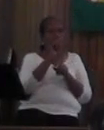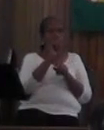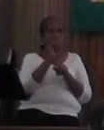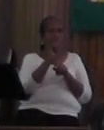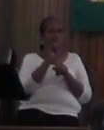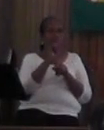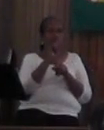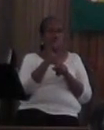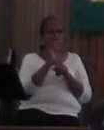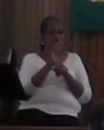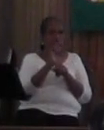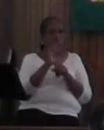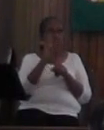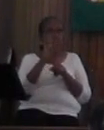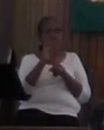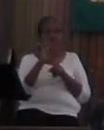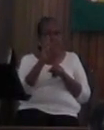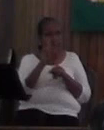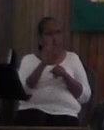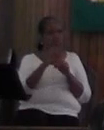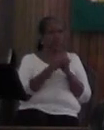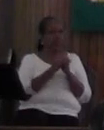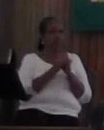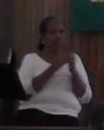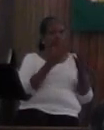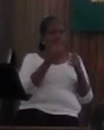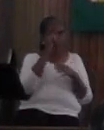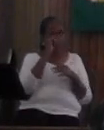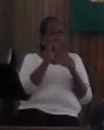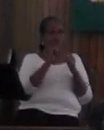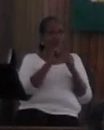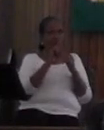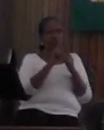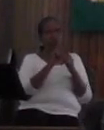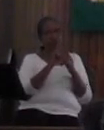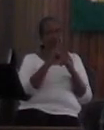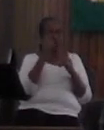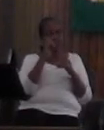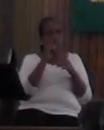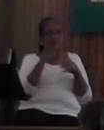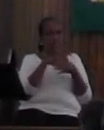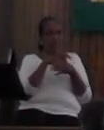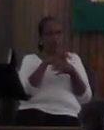others. The Greek word for substance